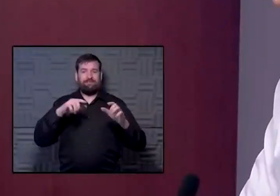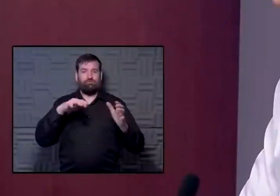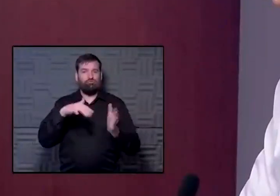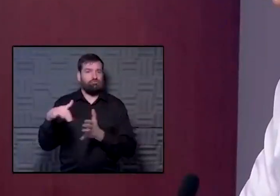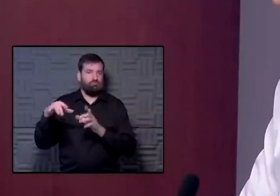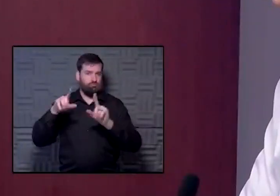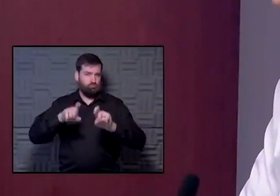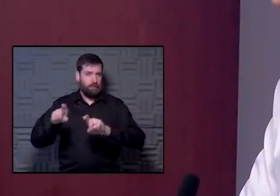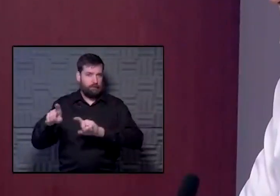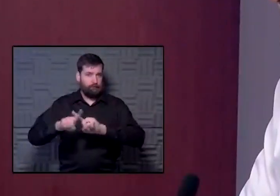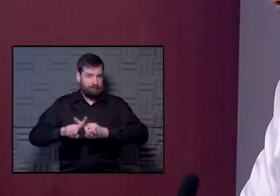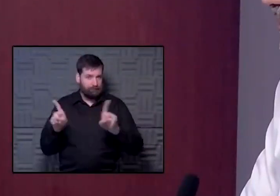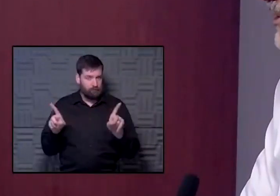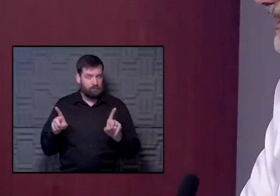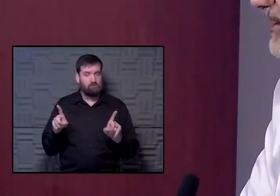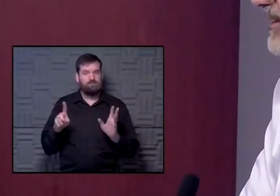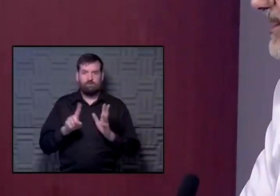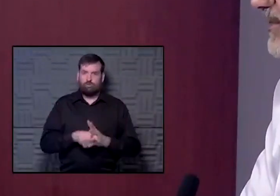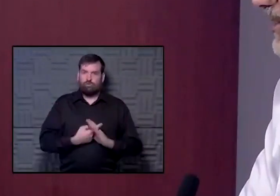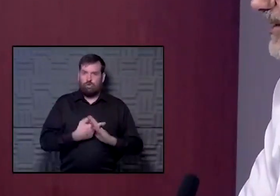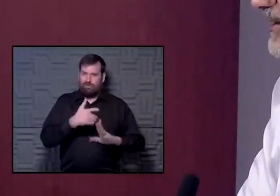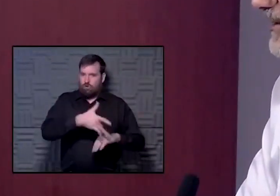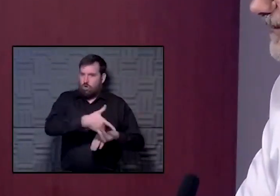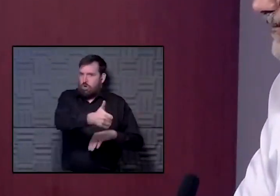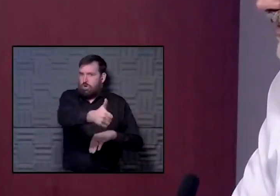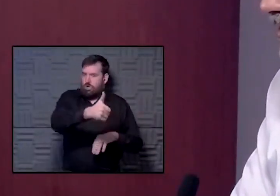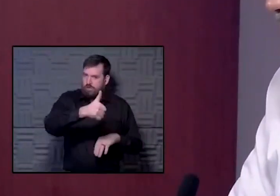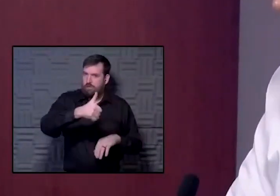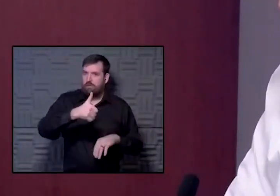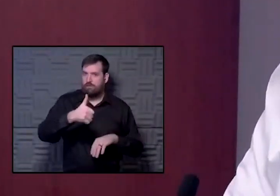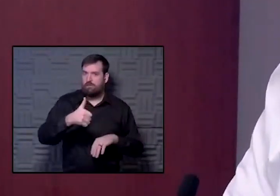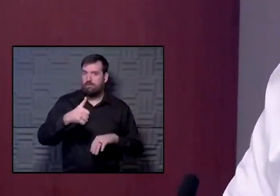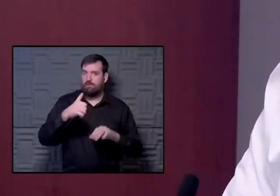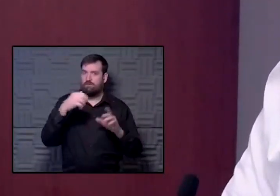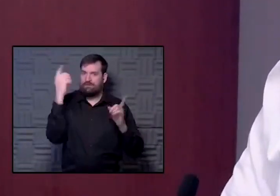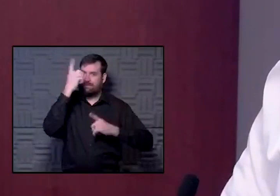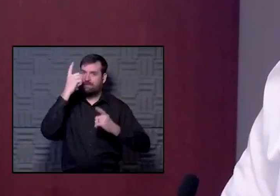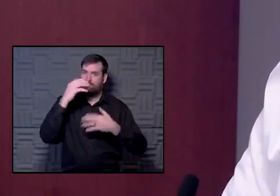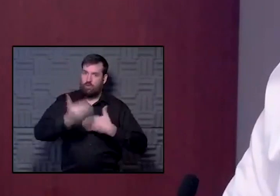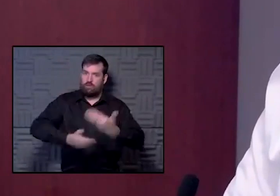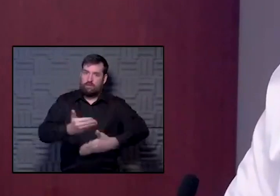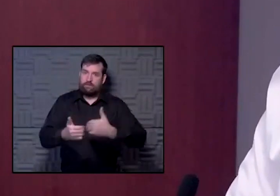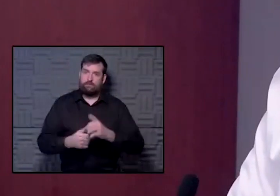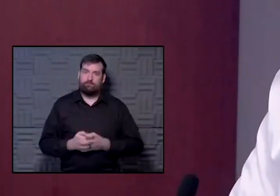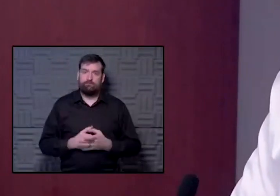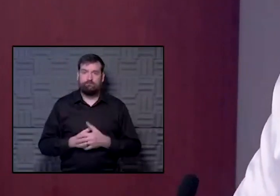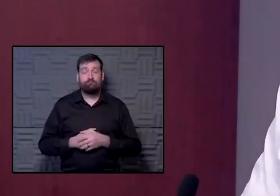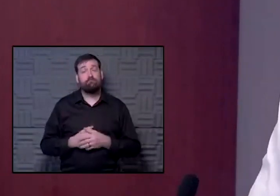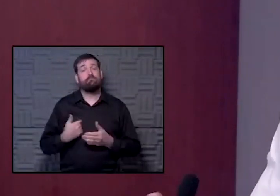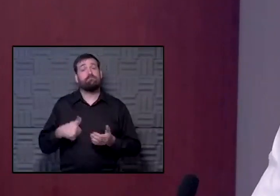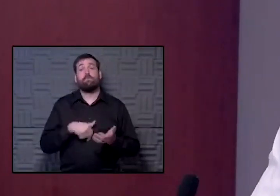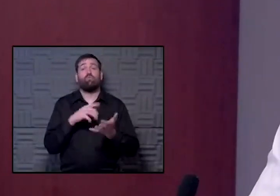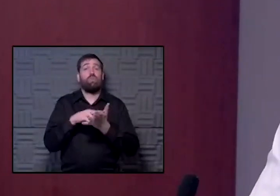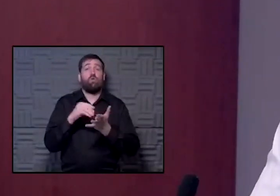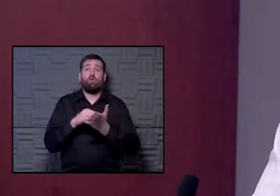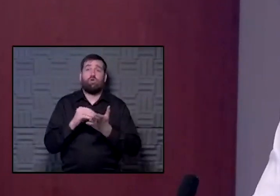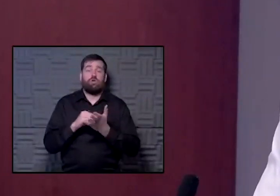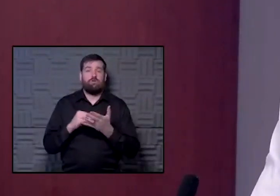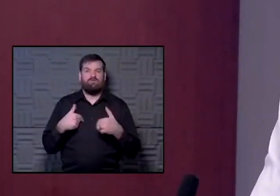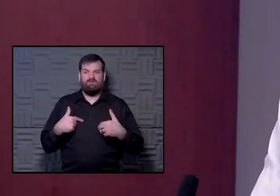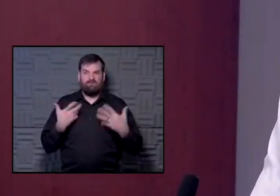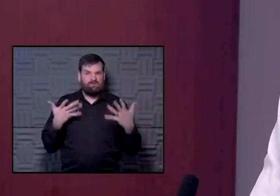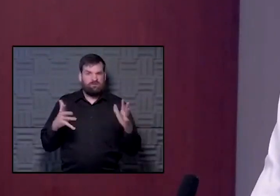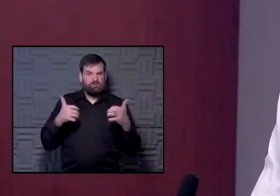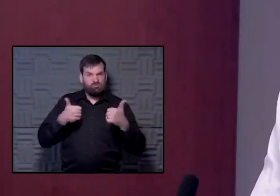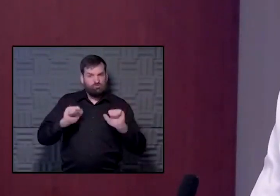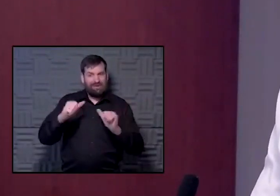is it's starting early in the disease process. Yes. Right. So what we've learned is a lot of things that we've tried so